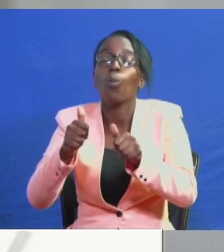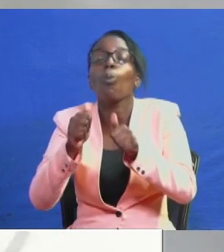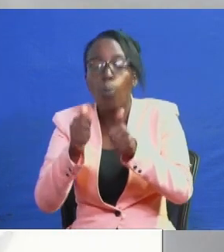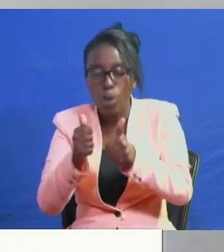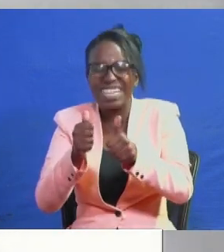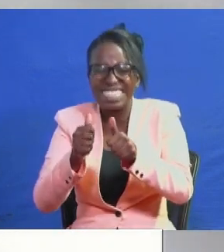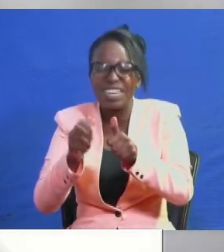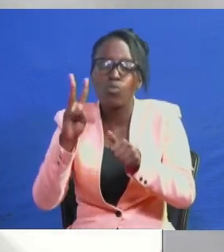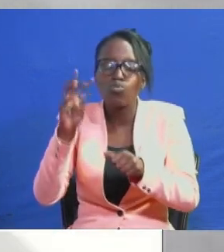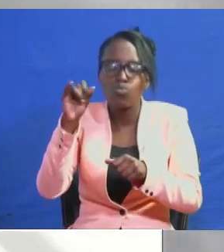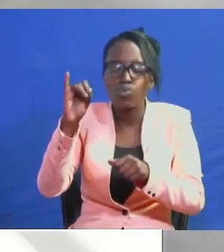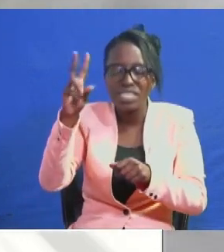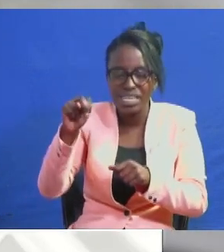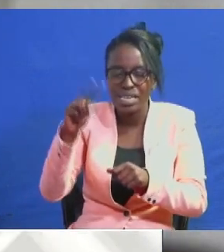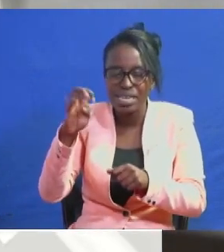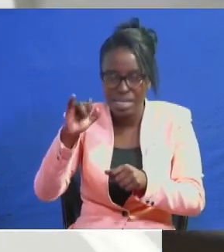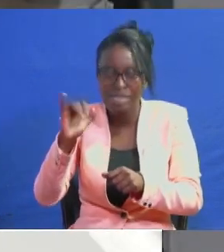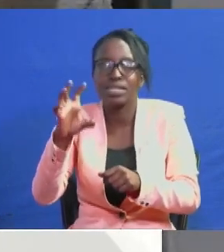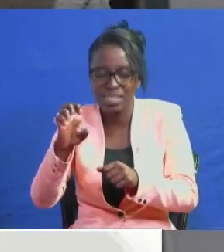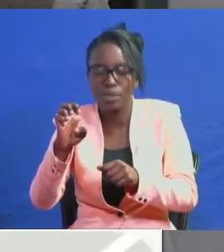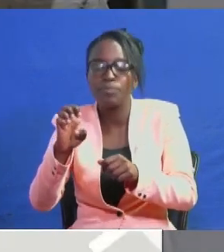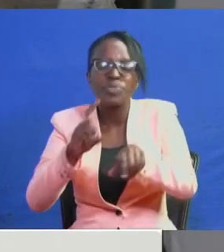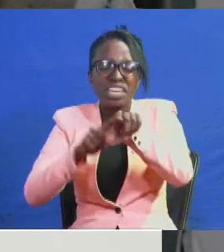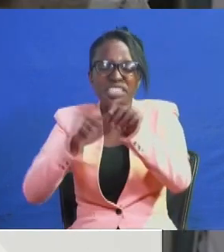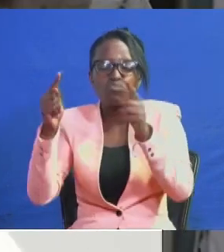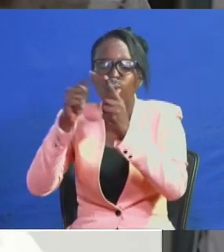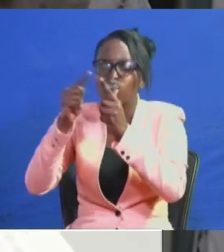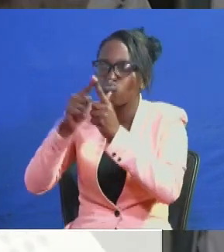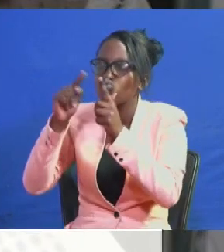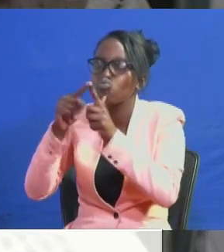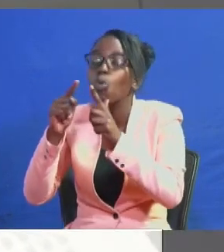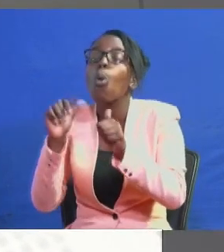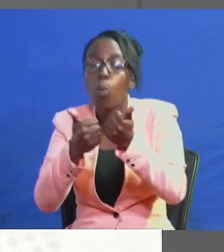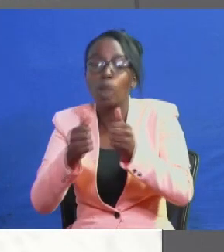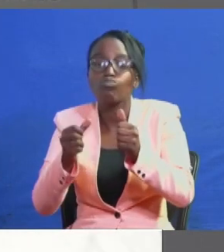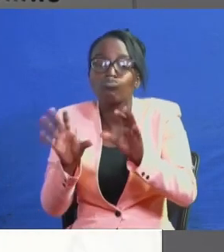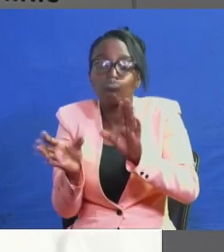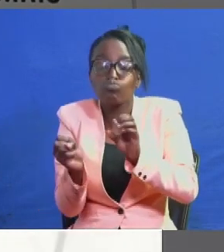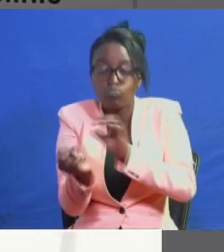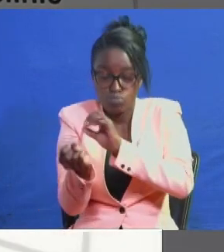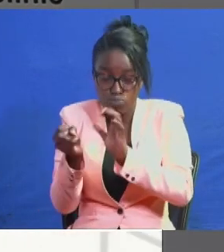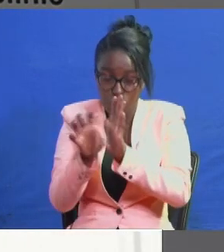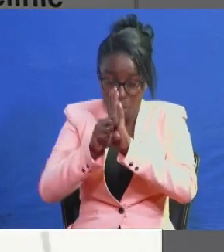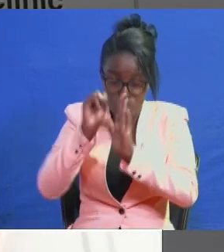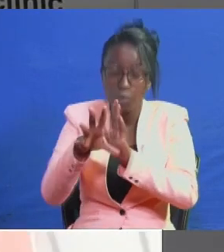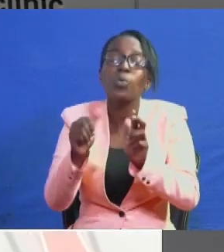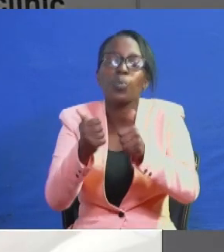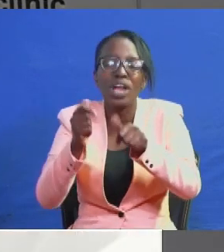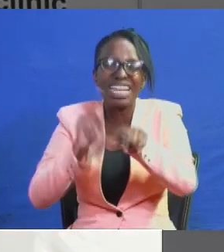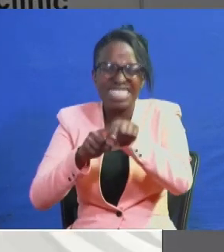other cosmetic treatments such as anti-aging treatments, scar management, and skin